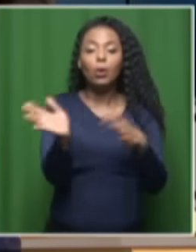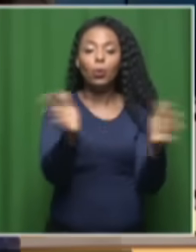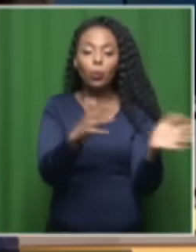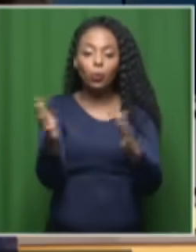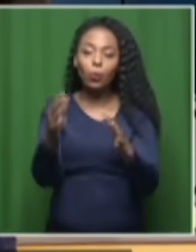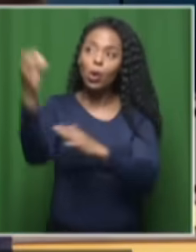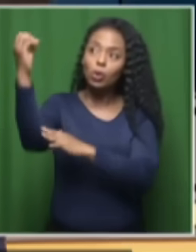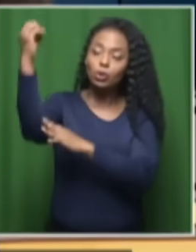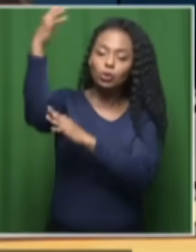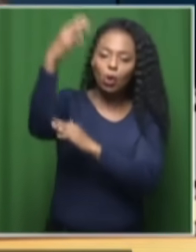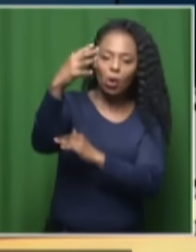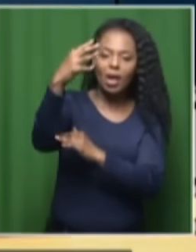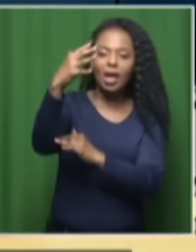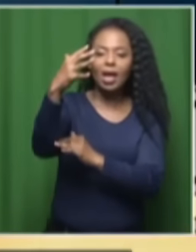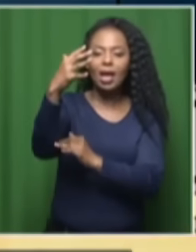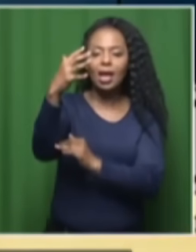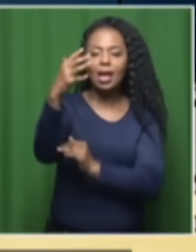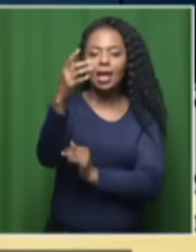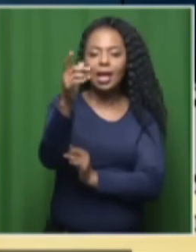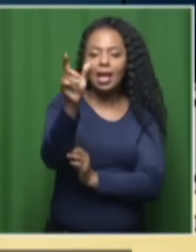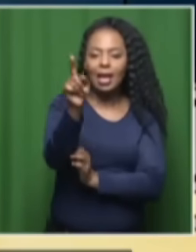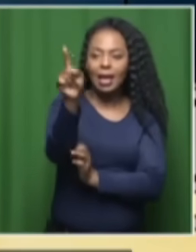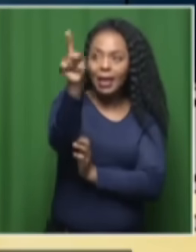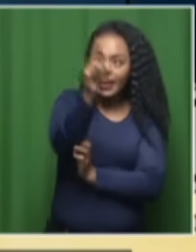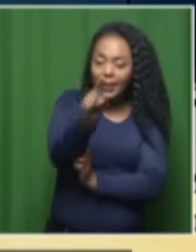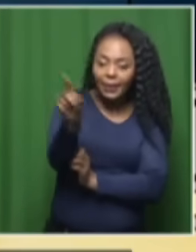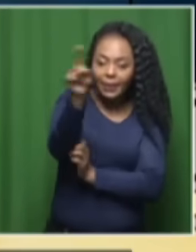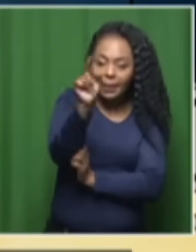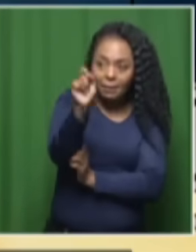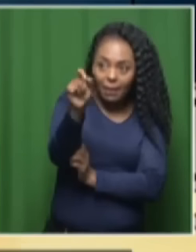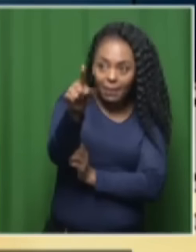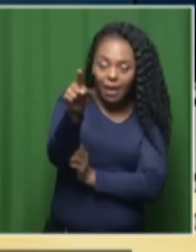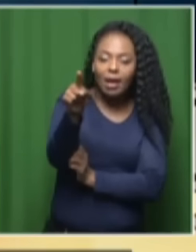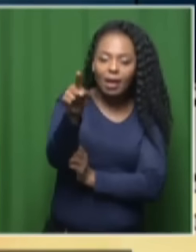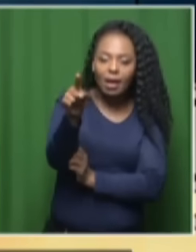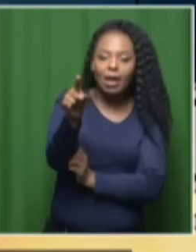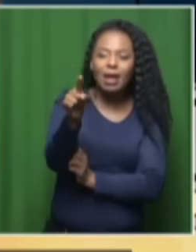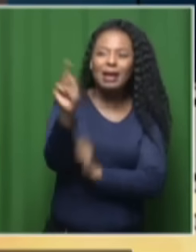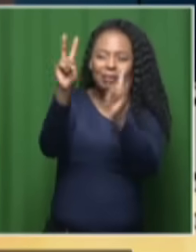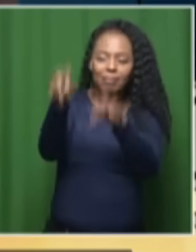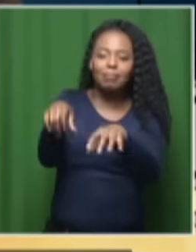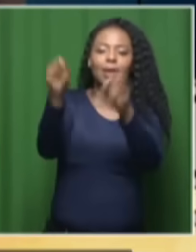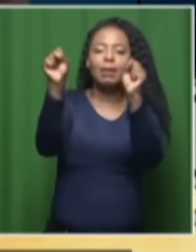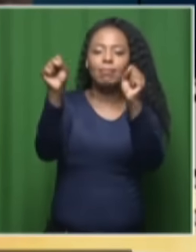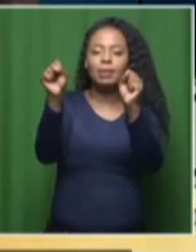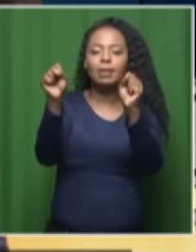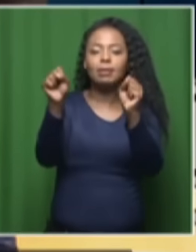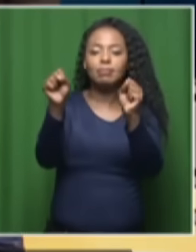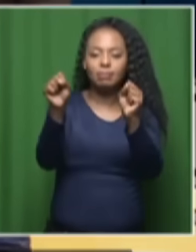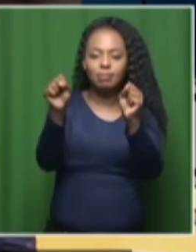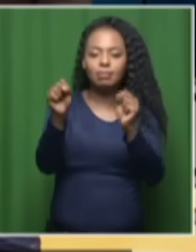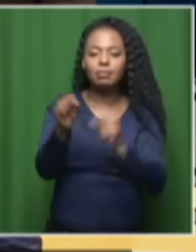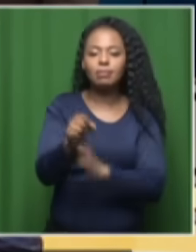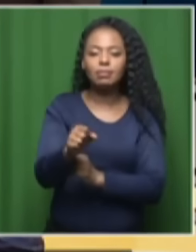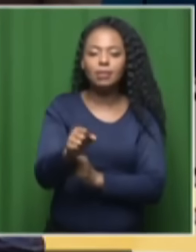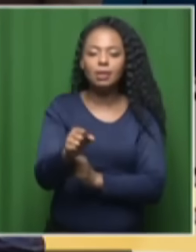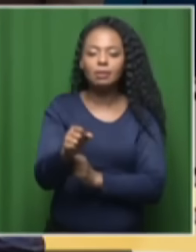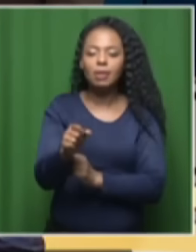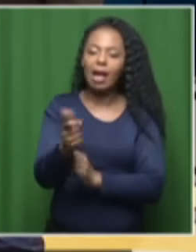that daytime gap. And this gap is load shedding. We're not able to meet the demand. So let's go back to the next one.